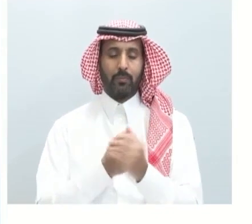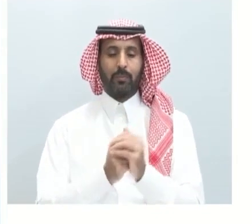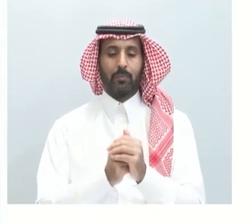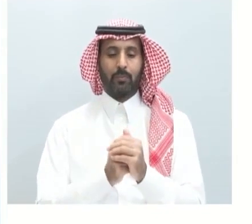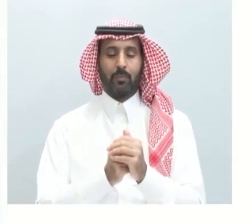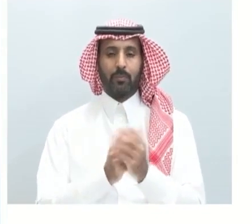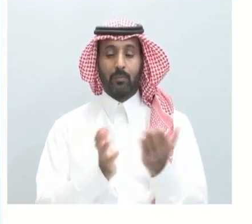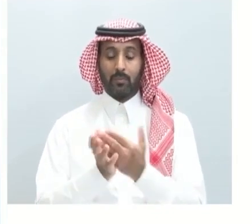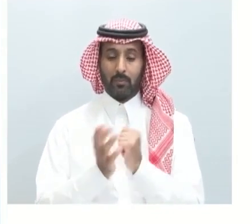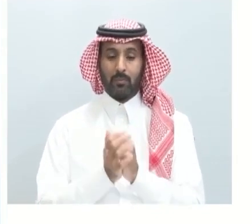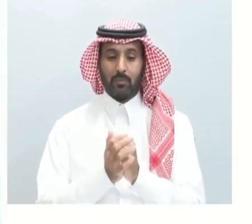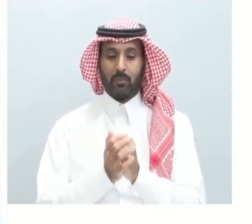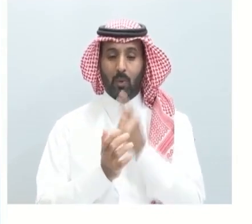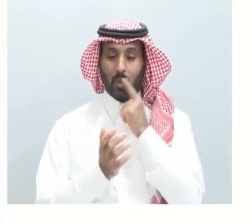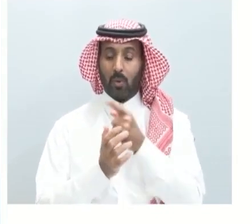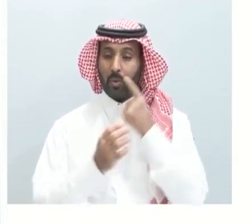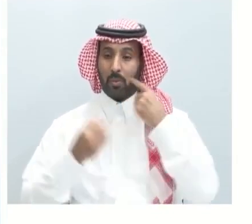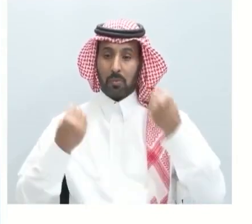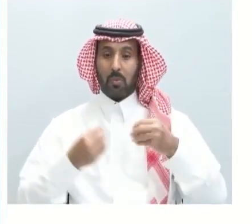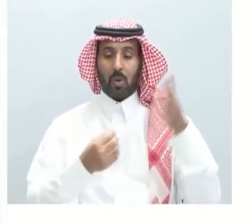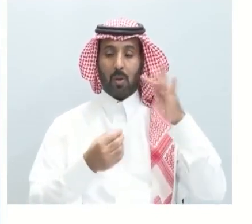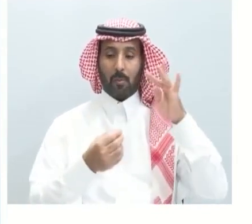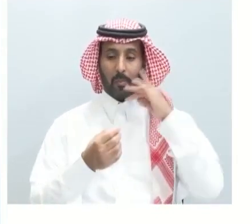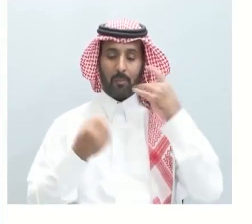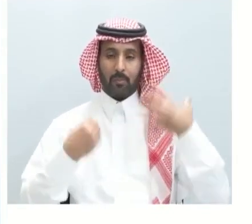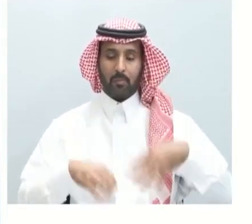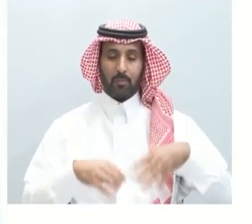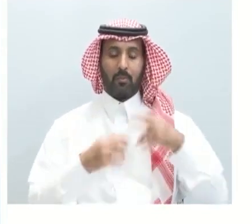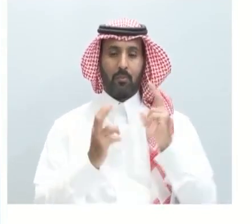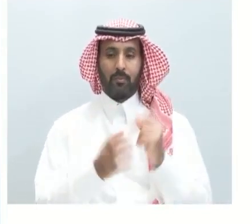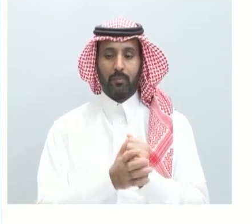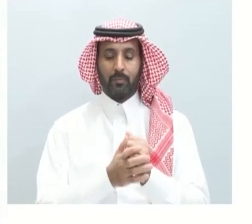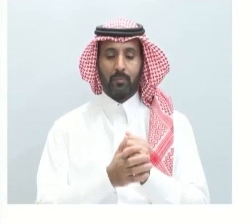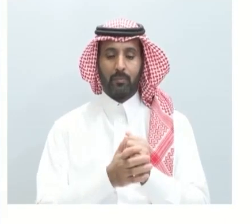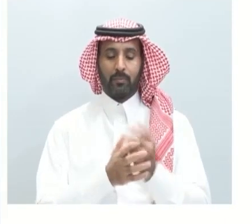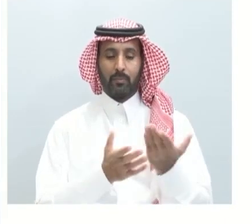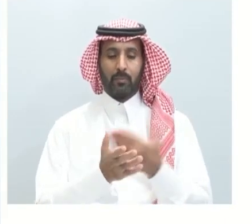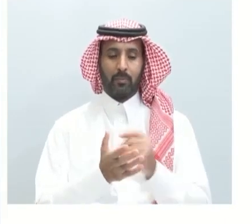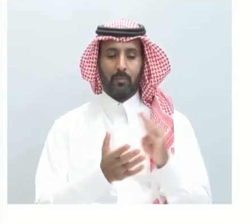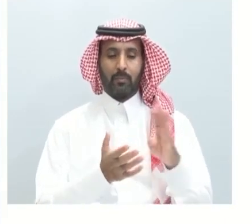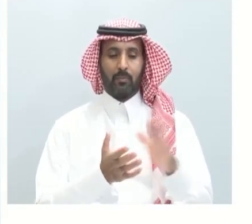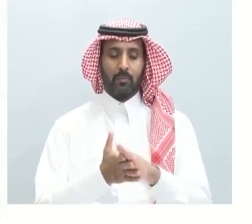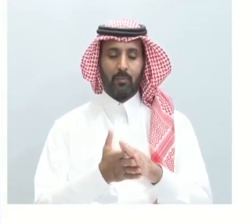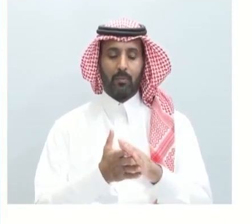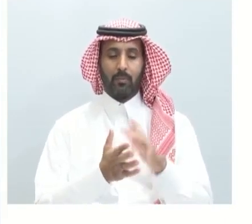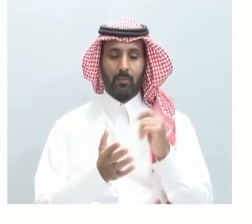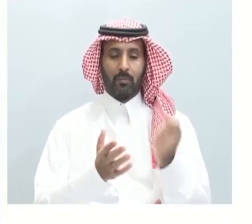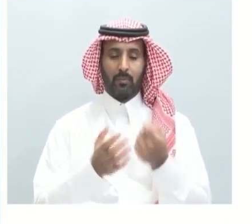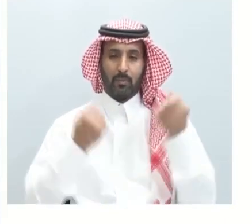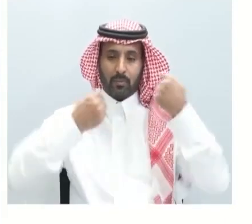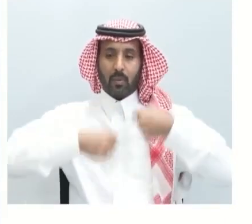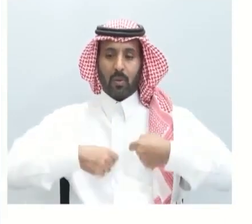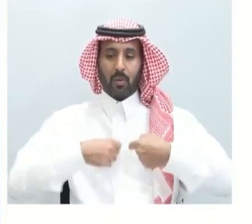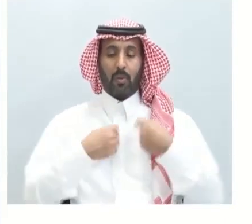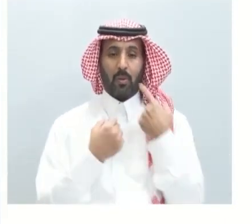here yes very good also by bright white is worn by bright red is ass